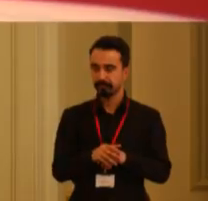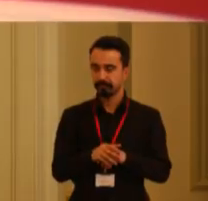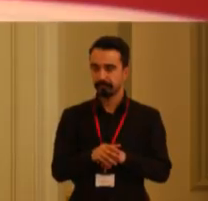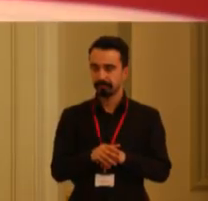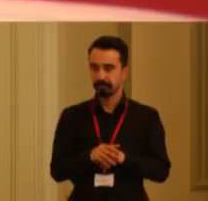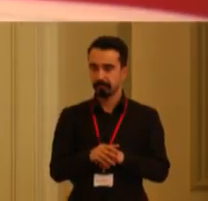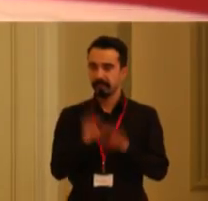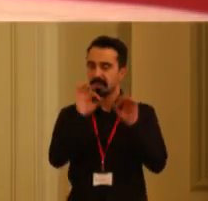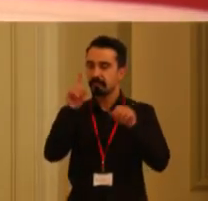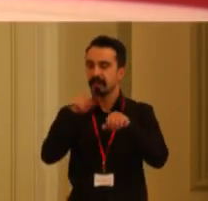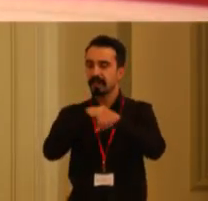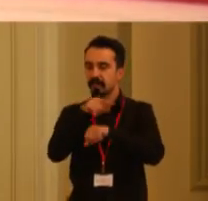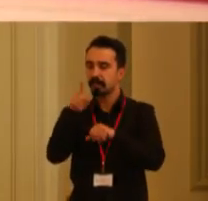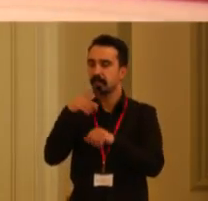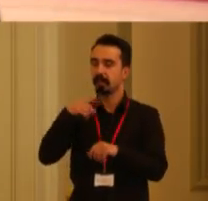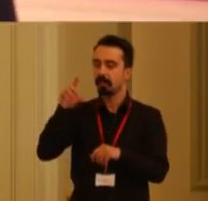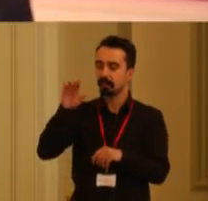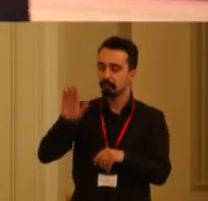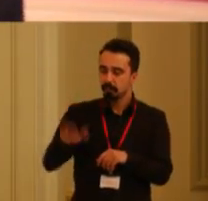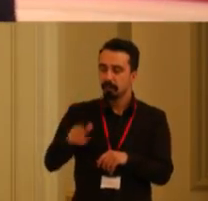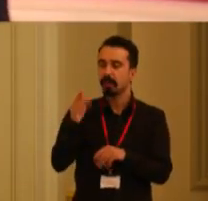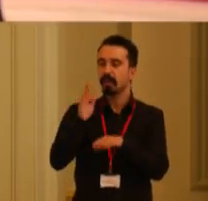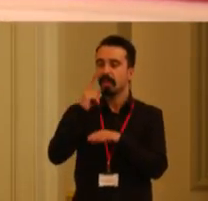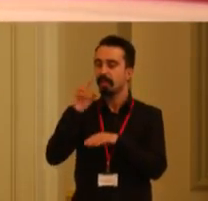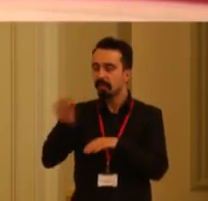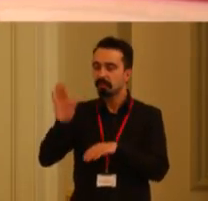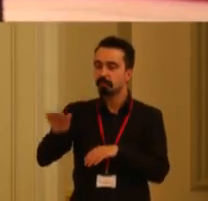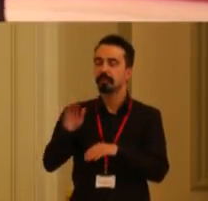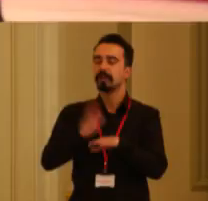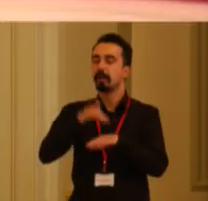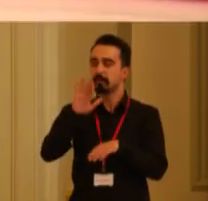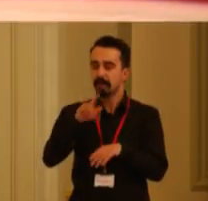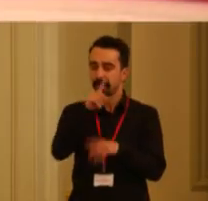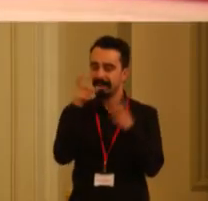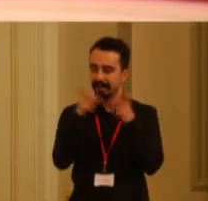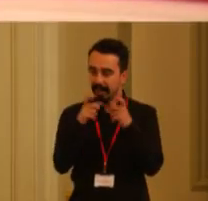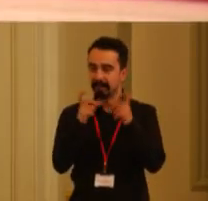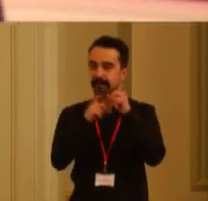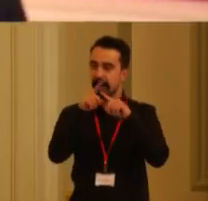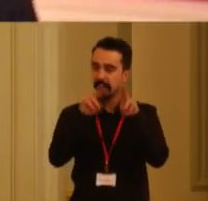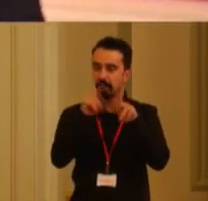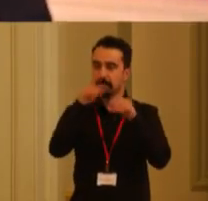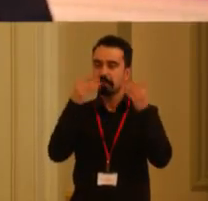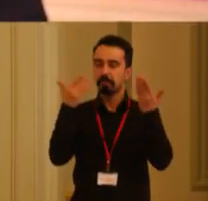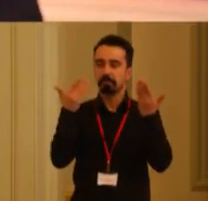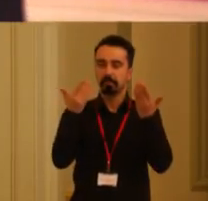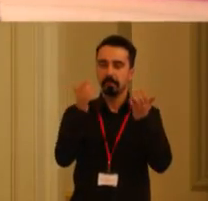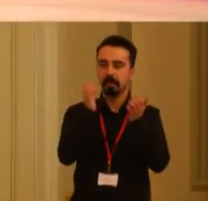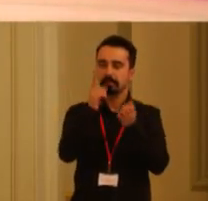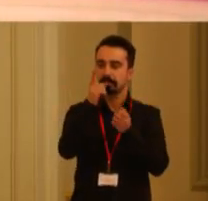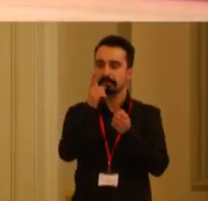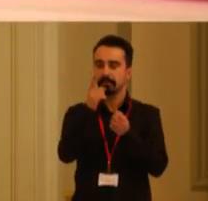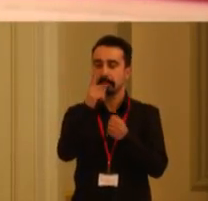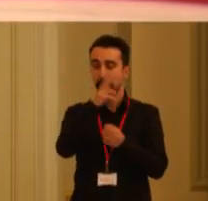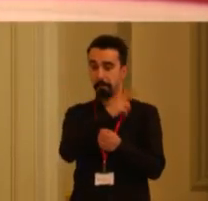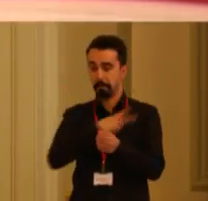or based on our lifestyle. Change.org, your family is about to sign that petition. They're not going to be condescending, or